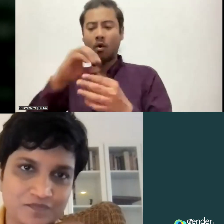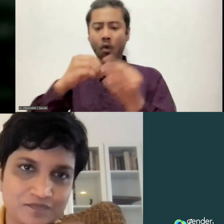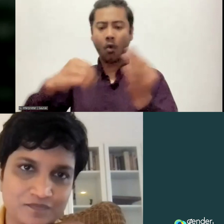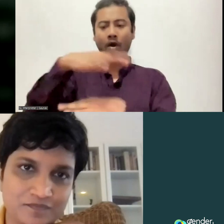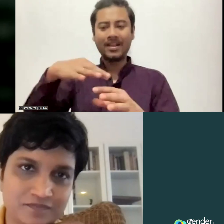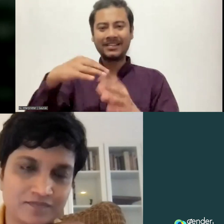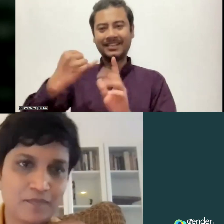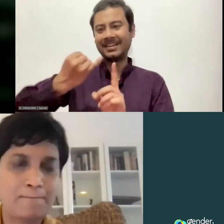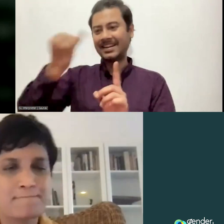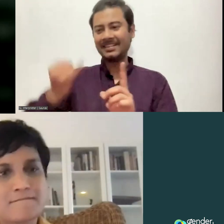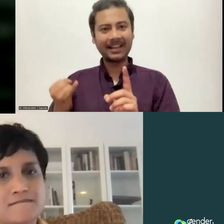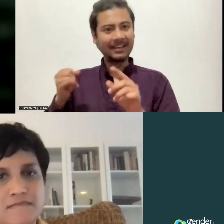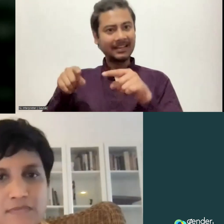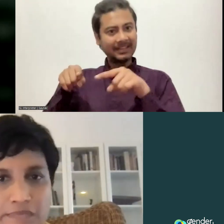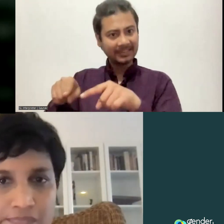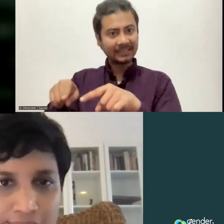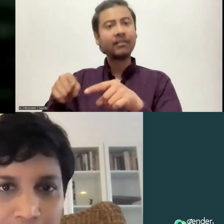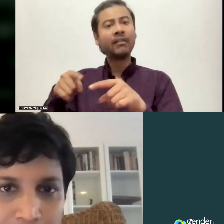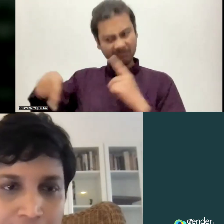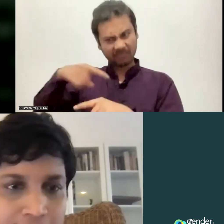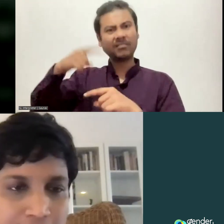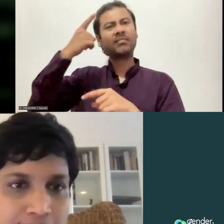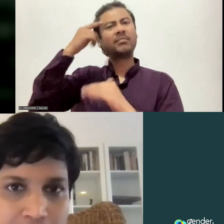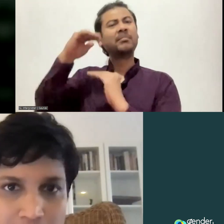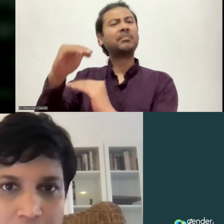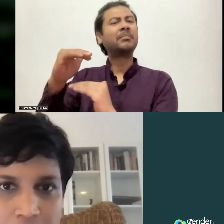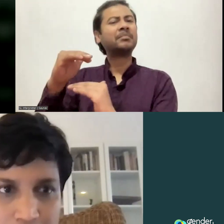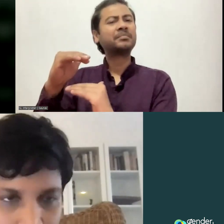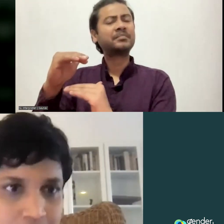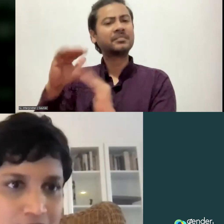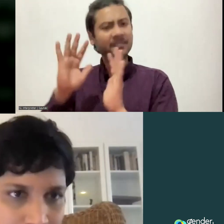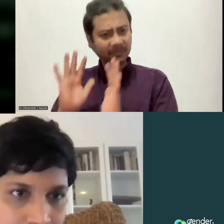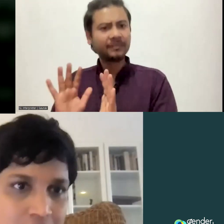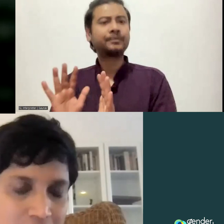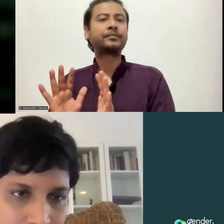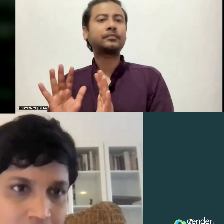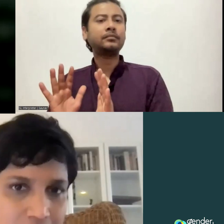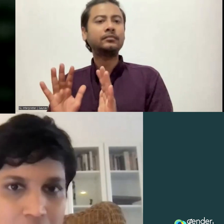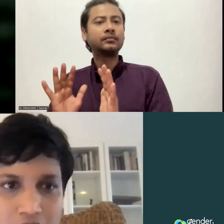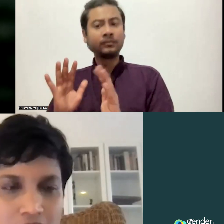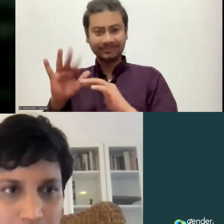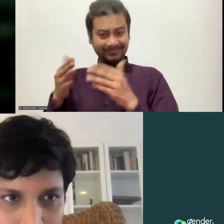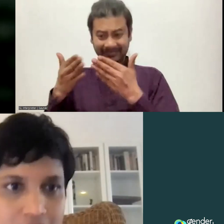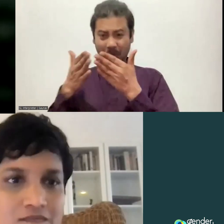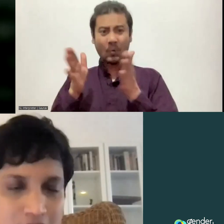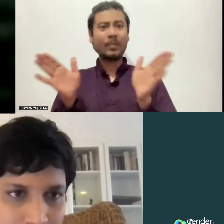and kind of really think about it as a process. It's really a holistic process of engaging with people who are in that